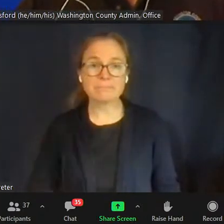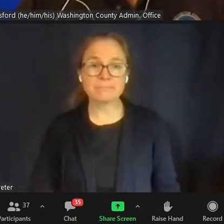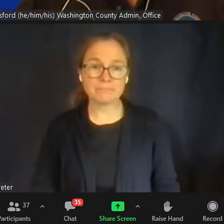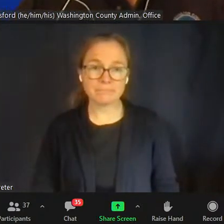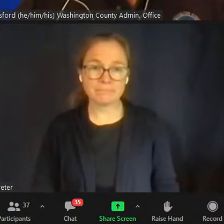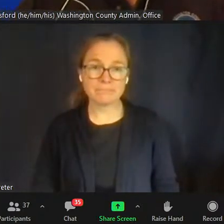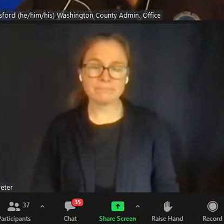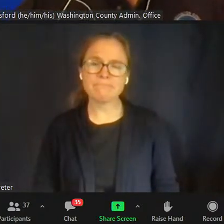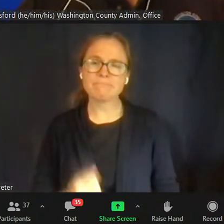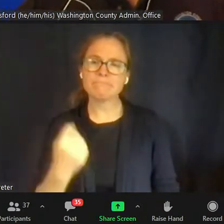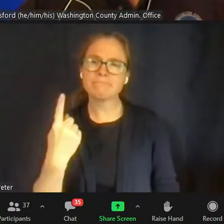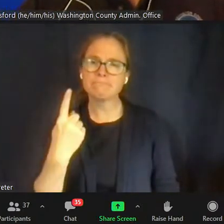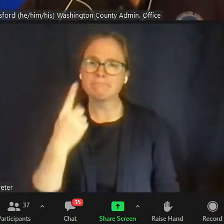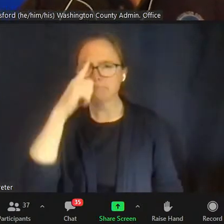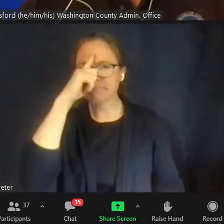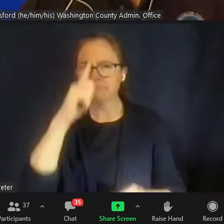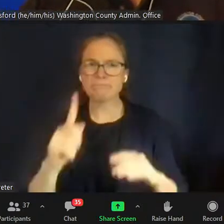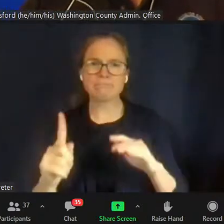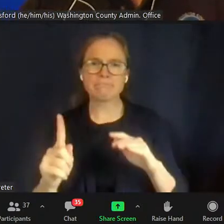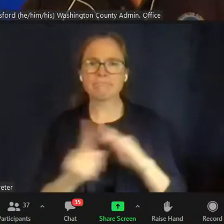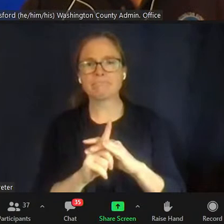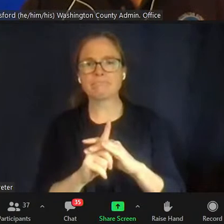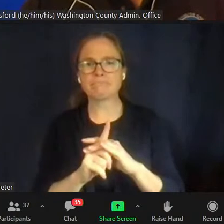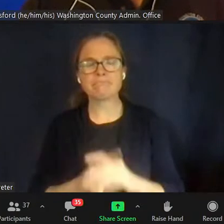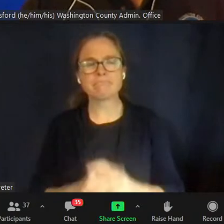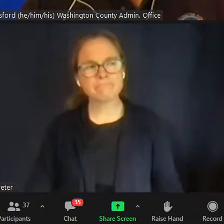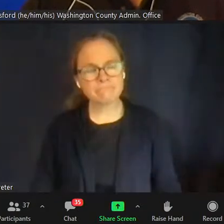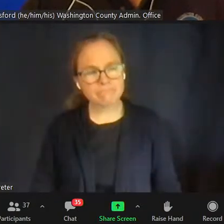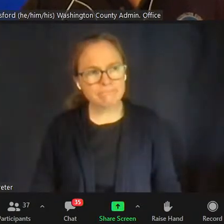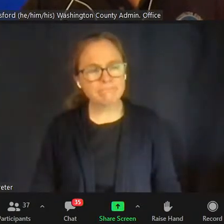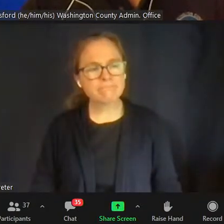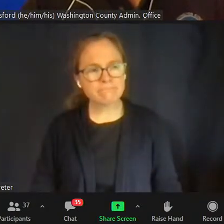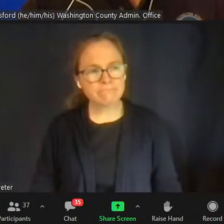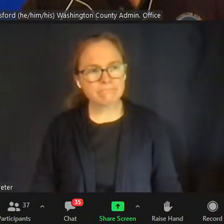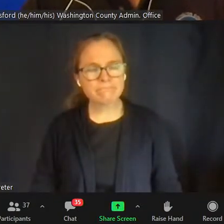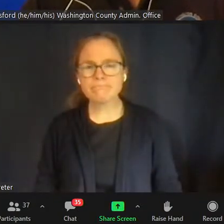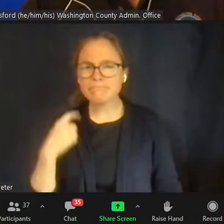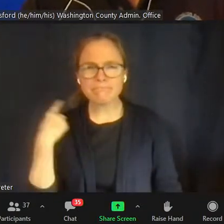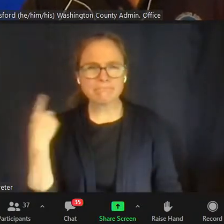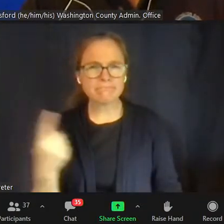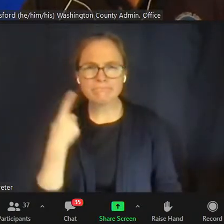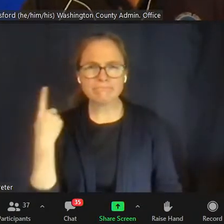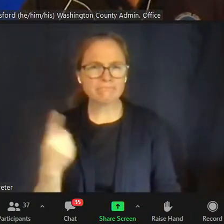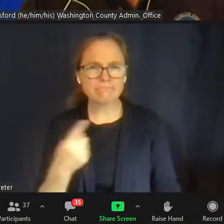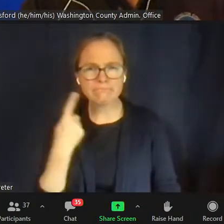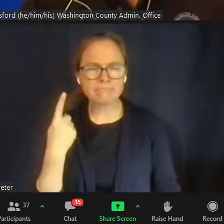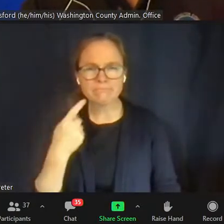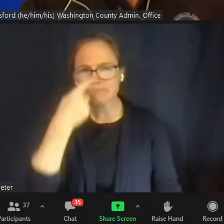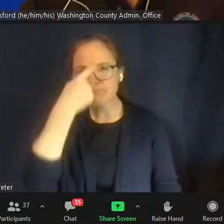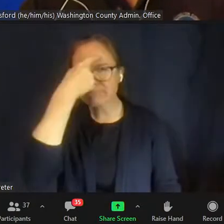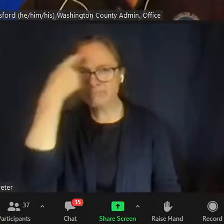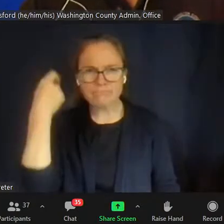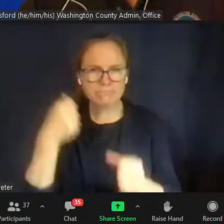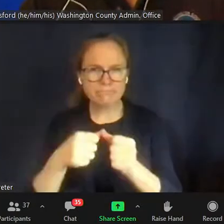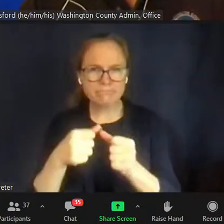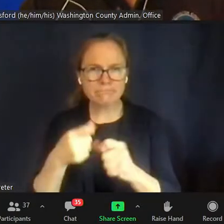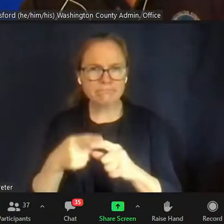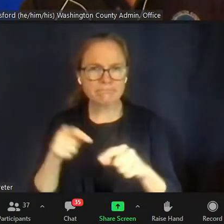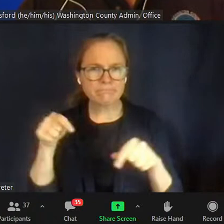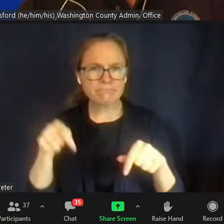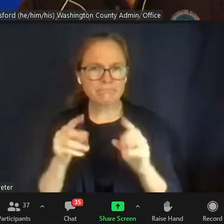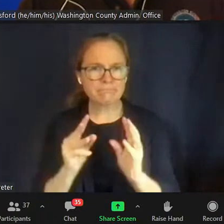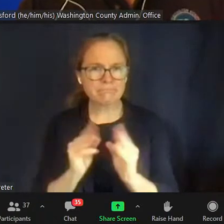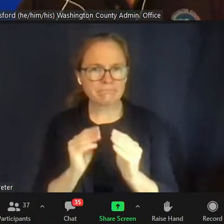The one thing that that I always take away from these meetings is learning a little bit more of